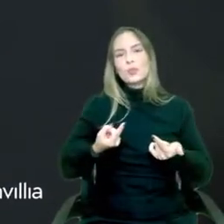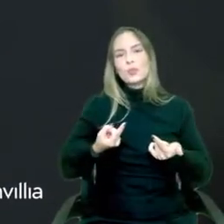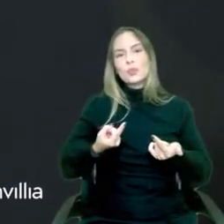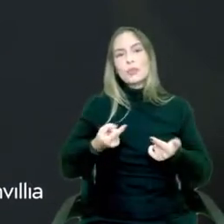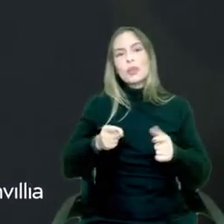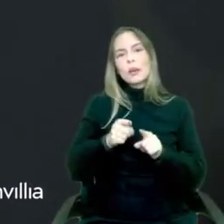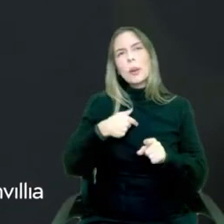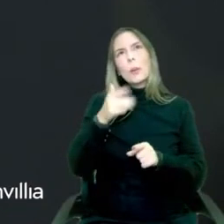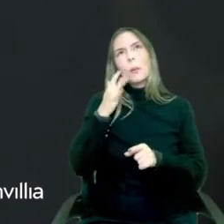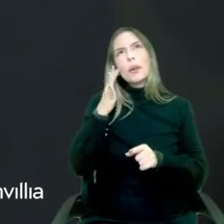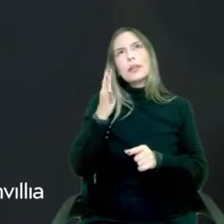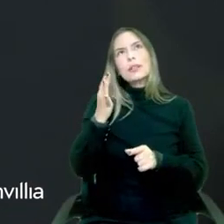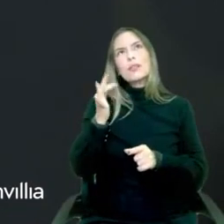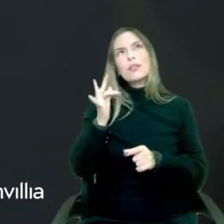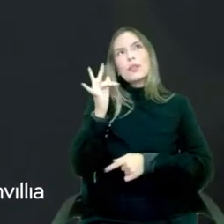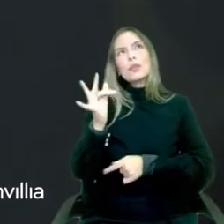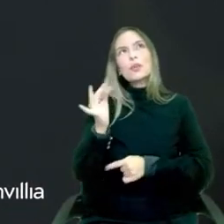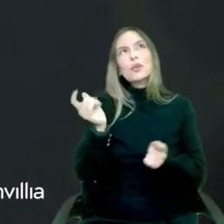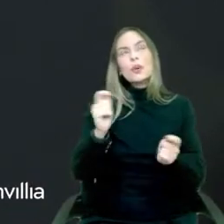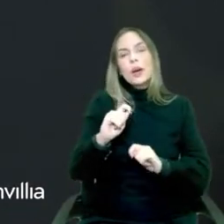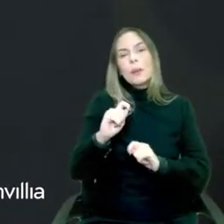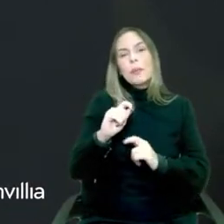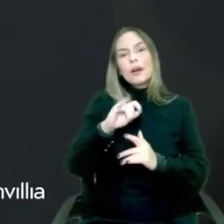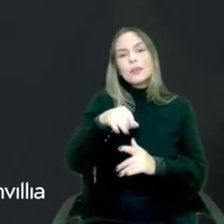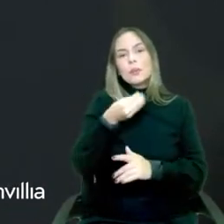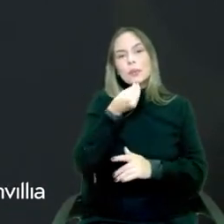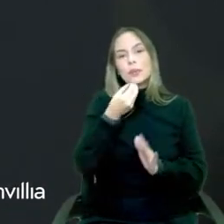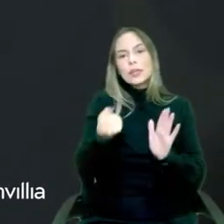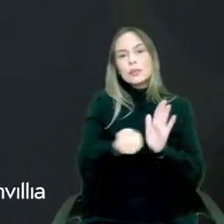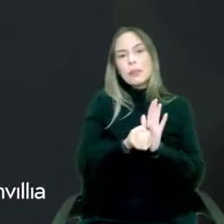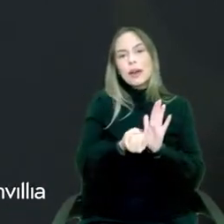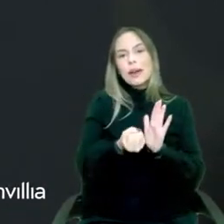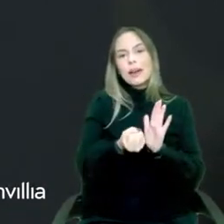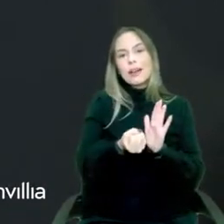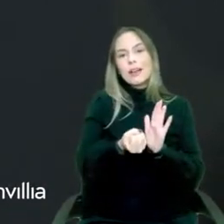are opportunities for brands to, I guess, look beyond